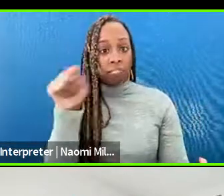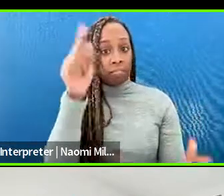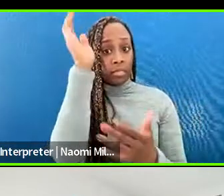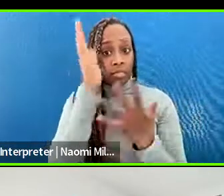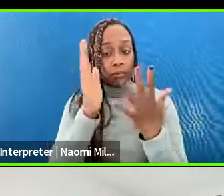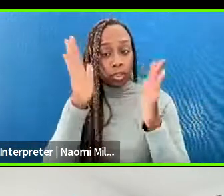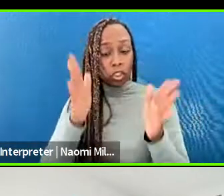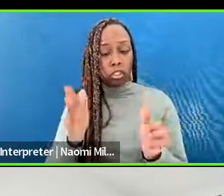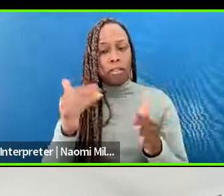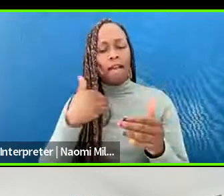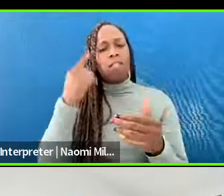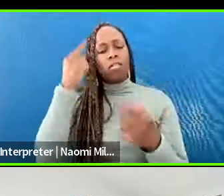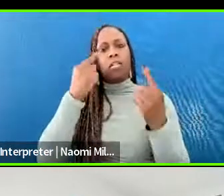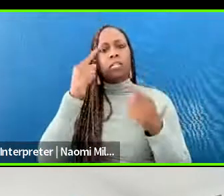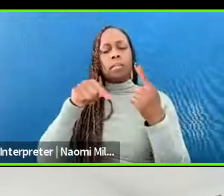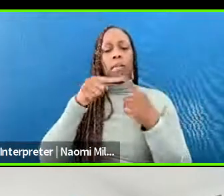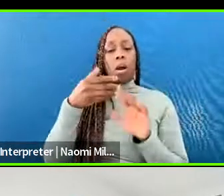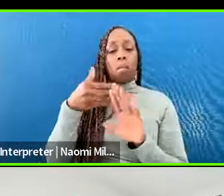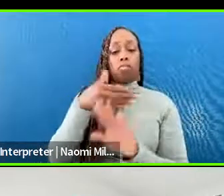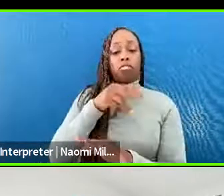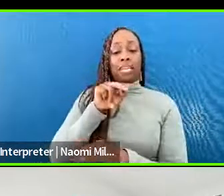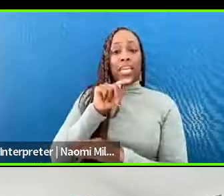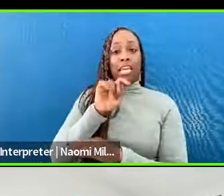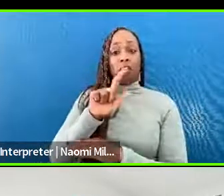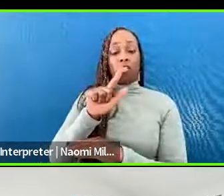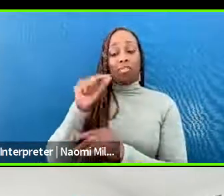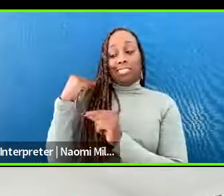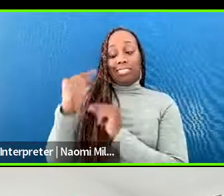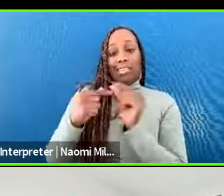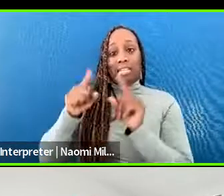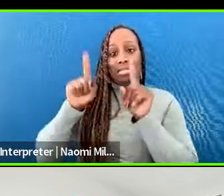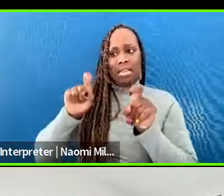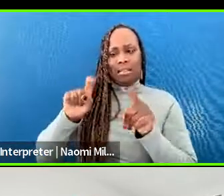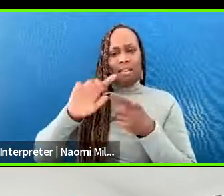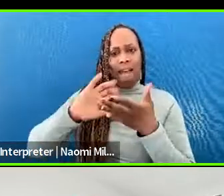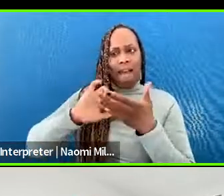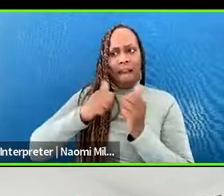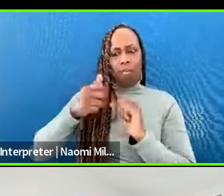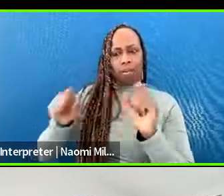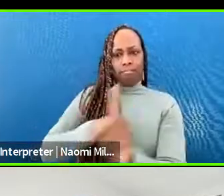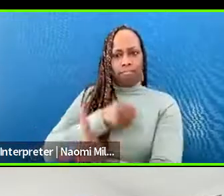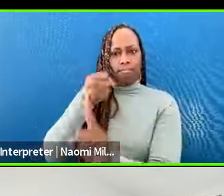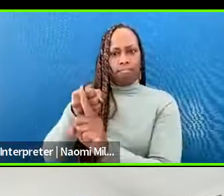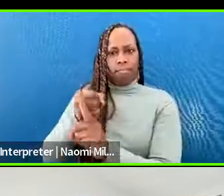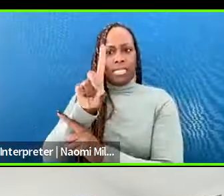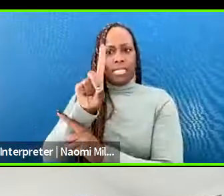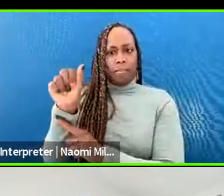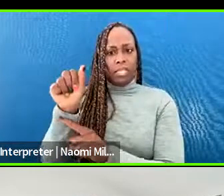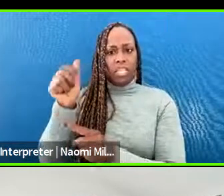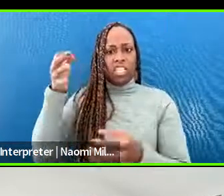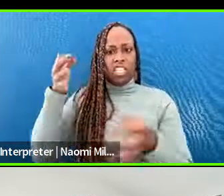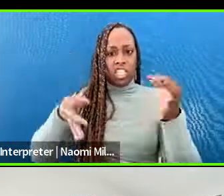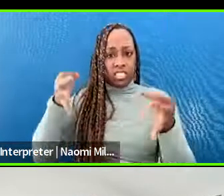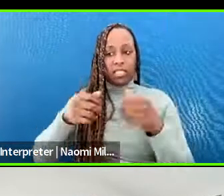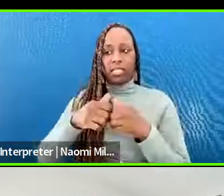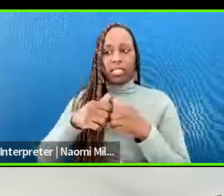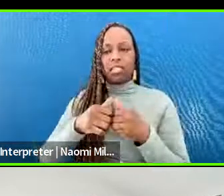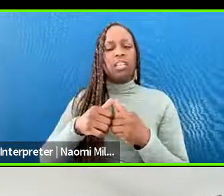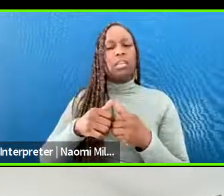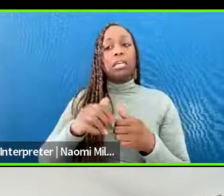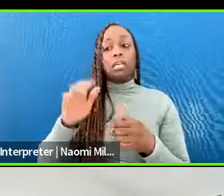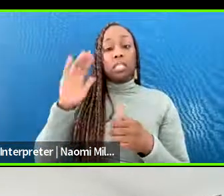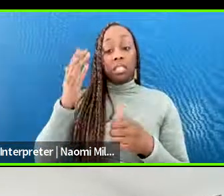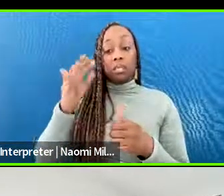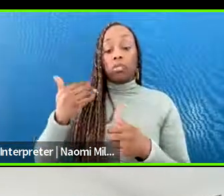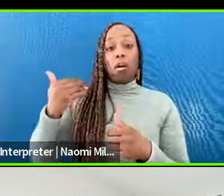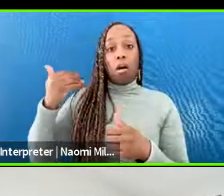on prenatal genetic testing and how it impacts disability justice. Given how routinely testing is